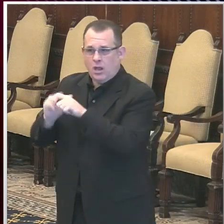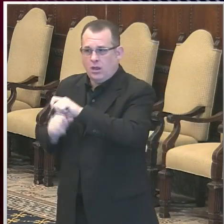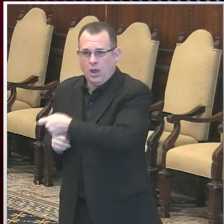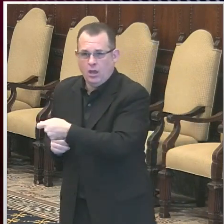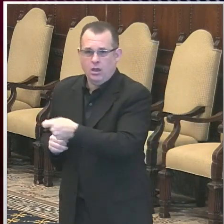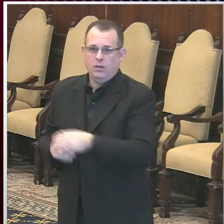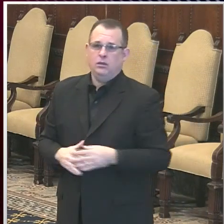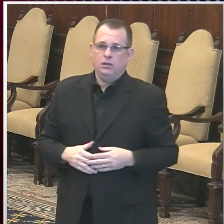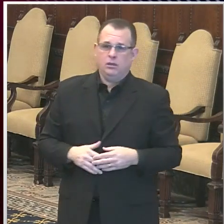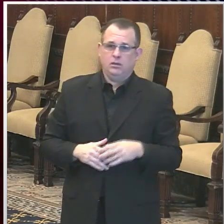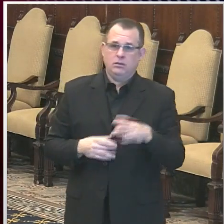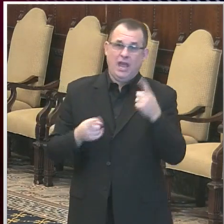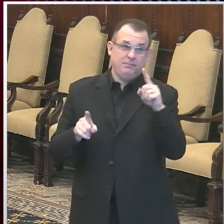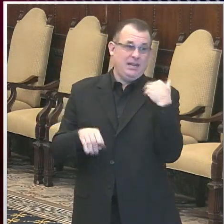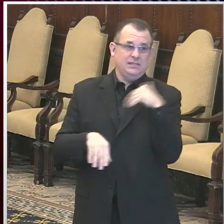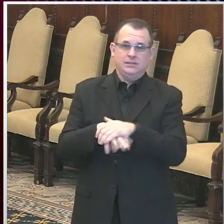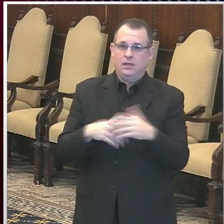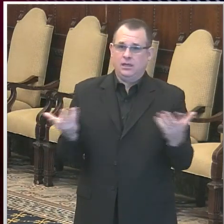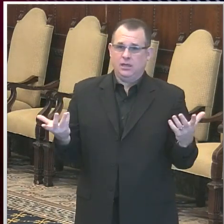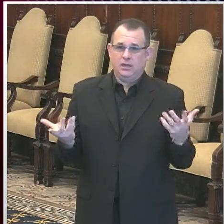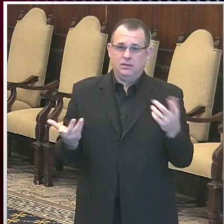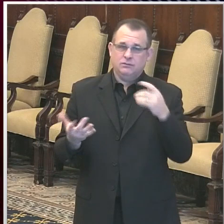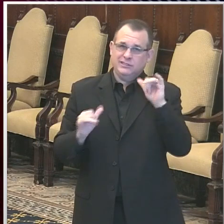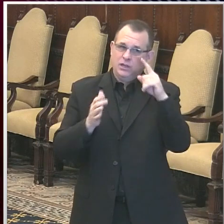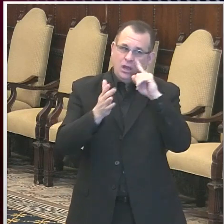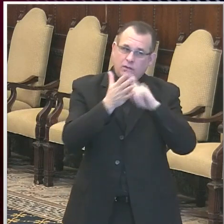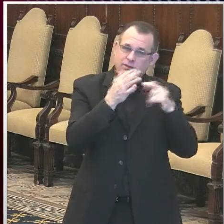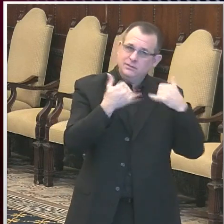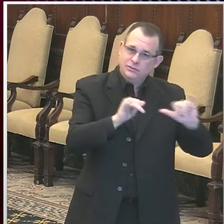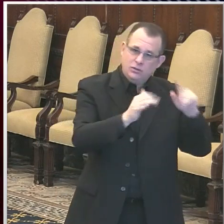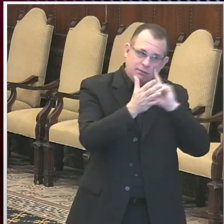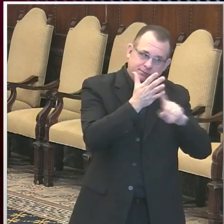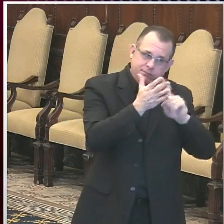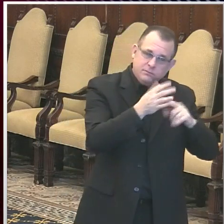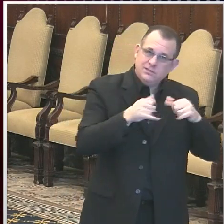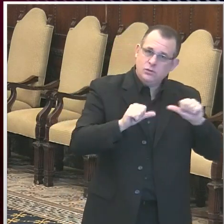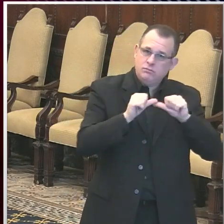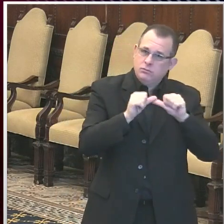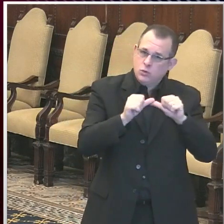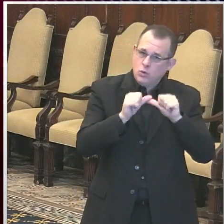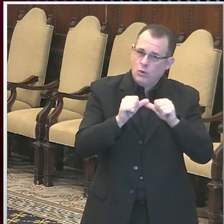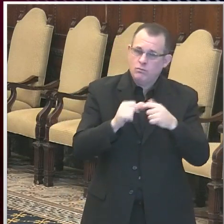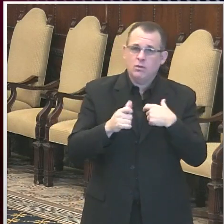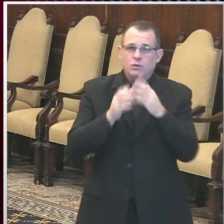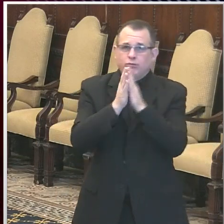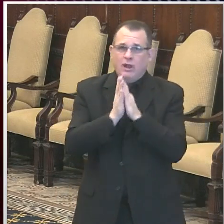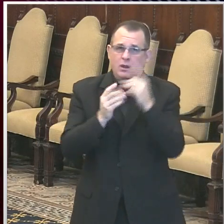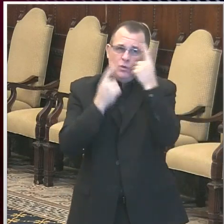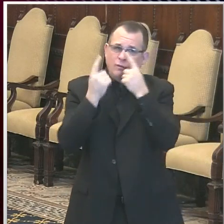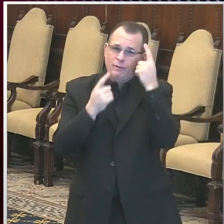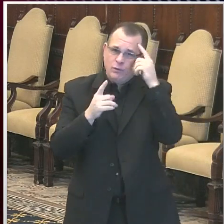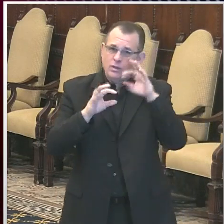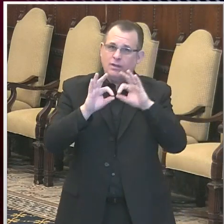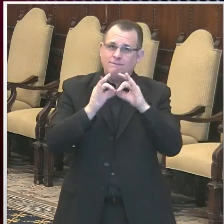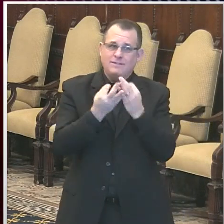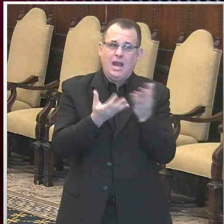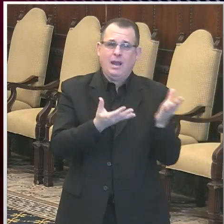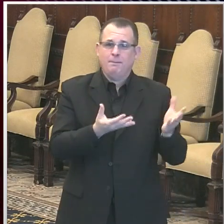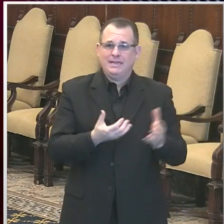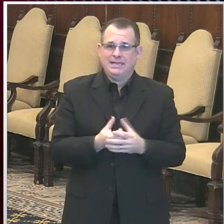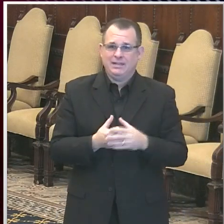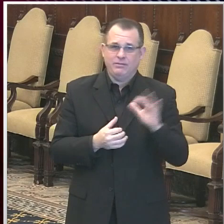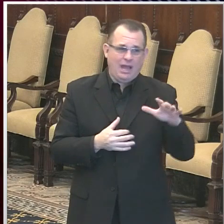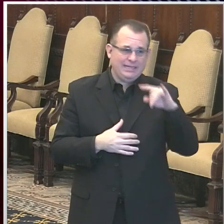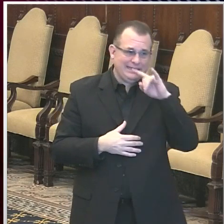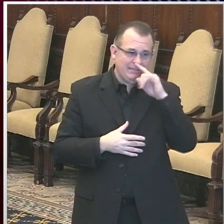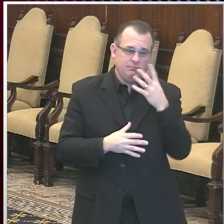instance specifically, it's under investigation, and my thoughts and prayers just go out to that family and remember her living